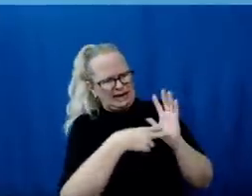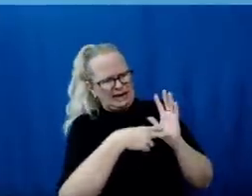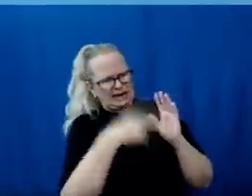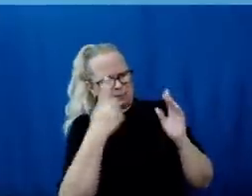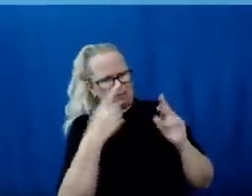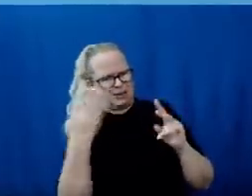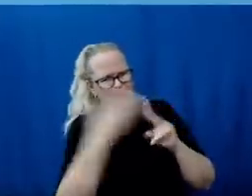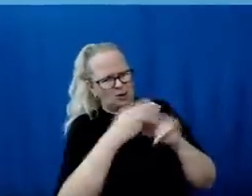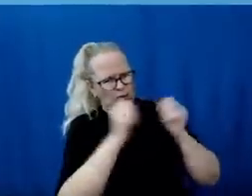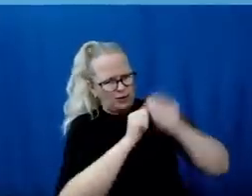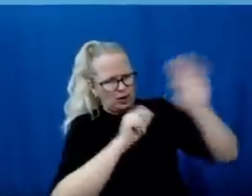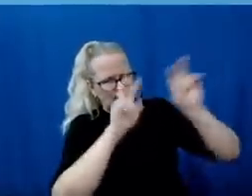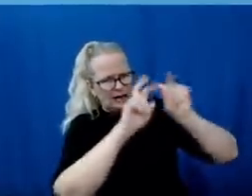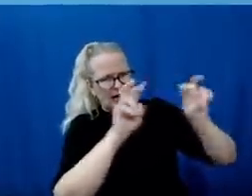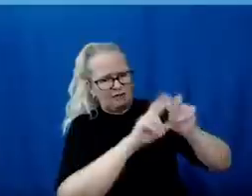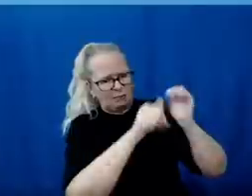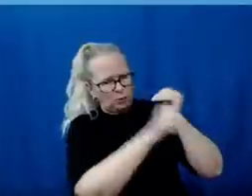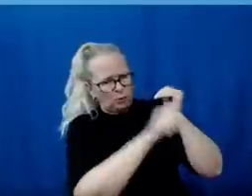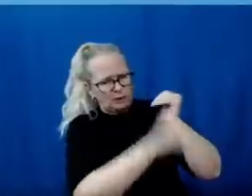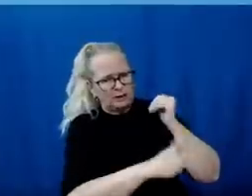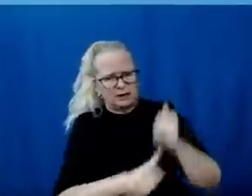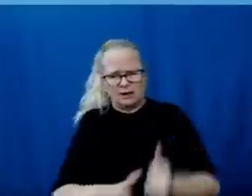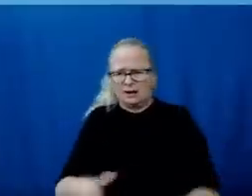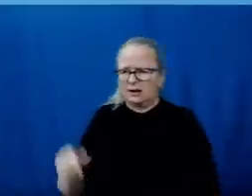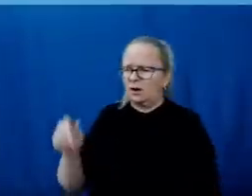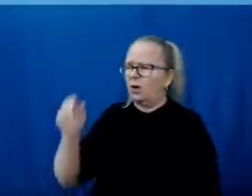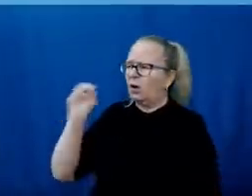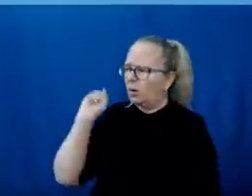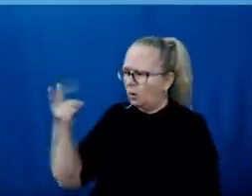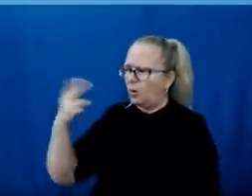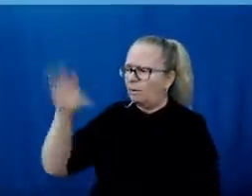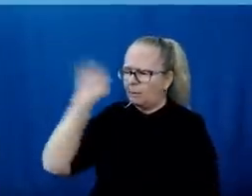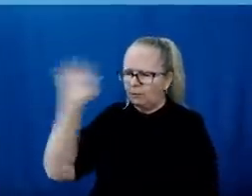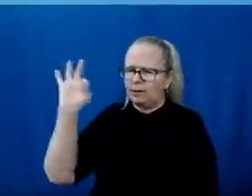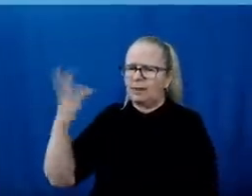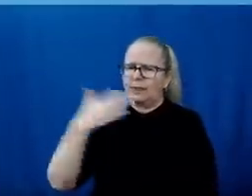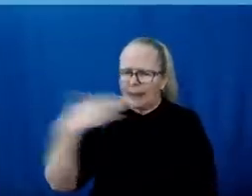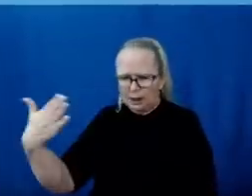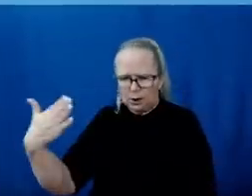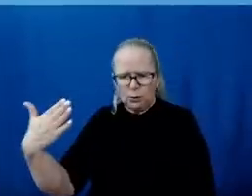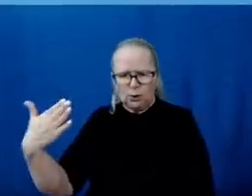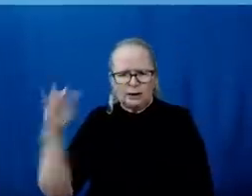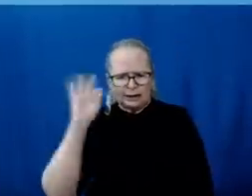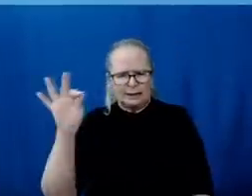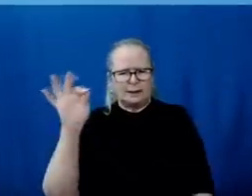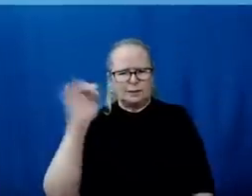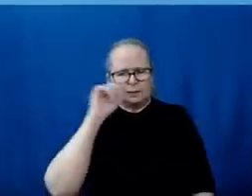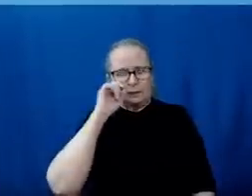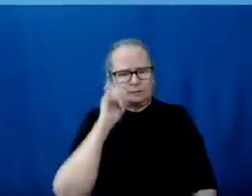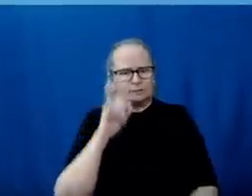you can analyze people poop? Okay, perfect. Thank you very much. There's oftentimes that sort of